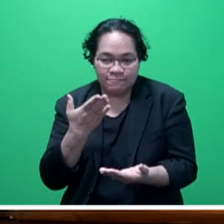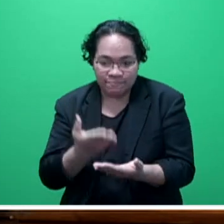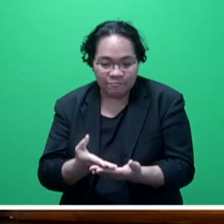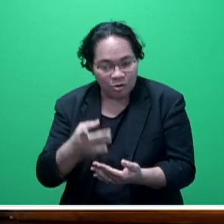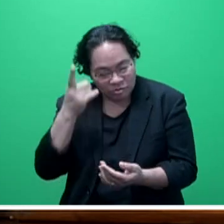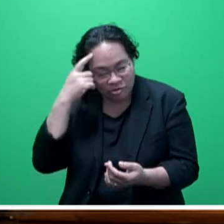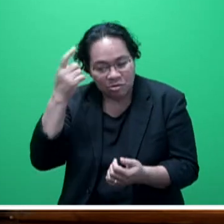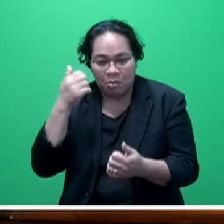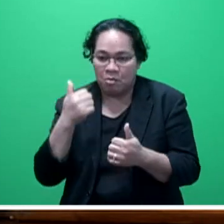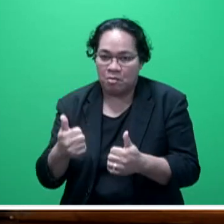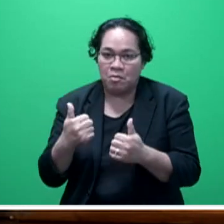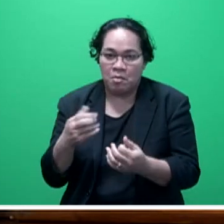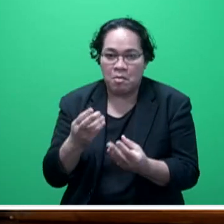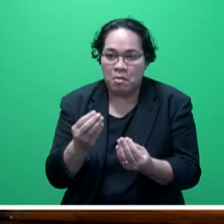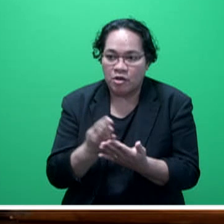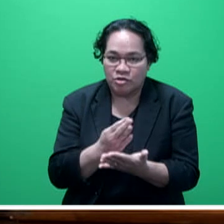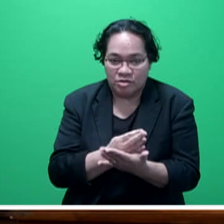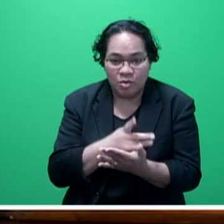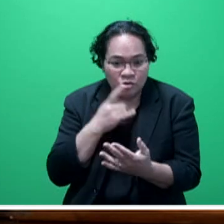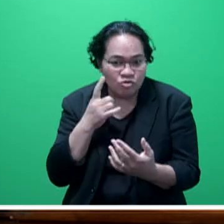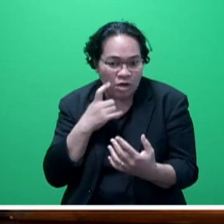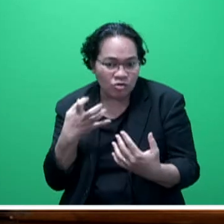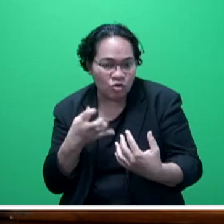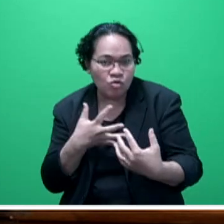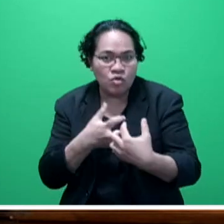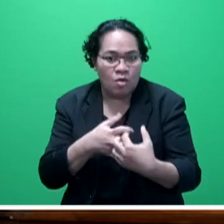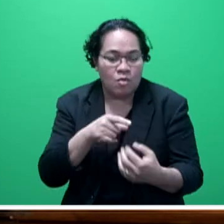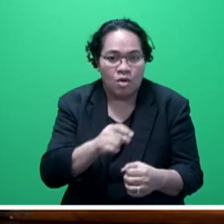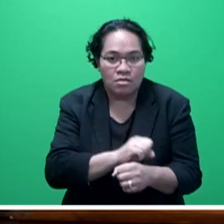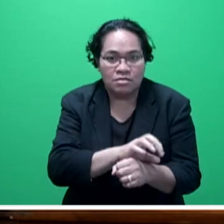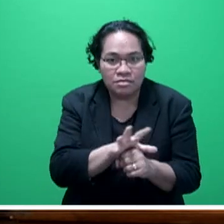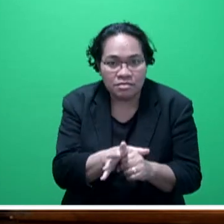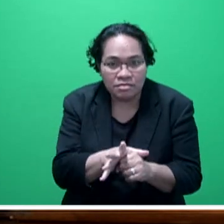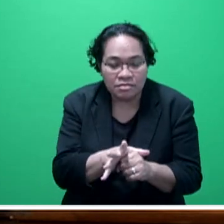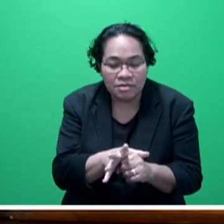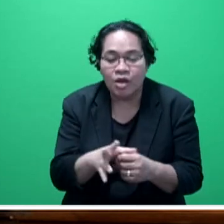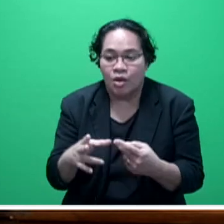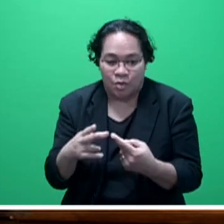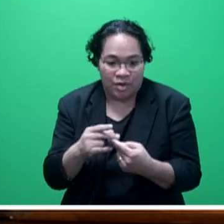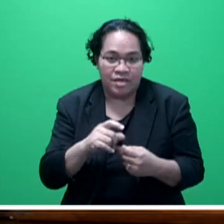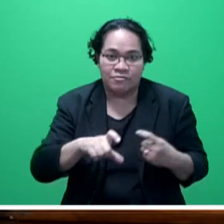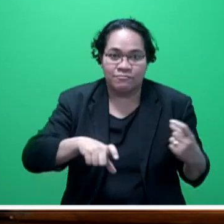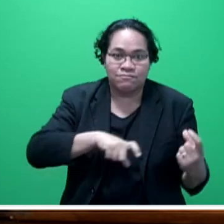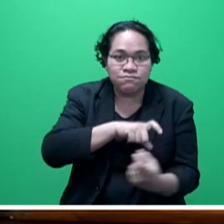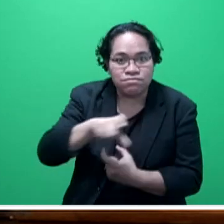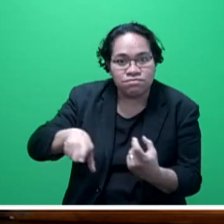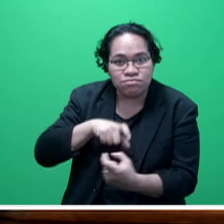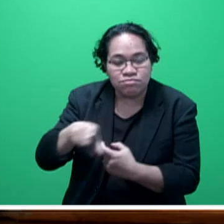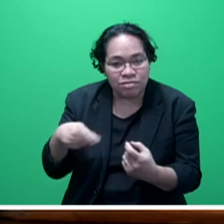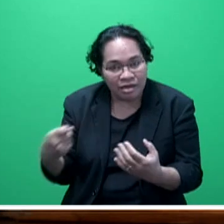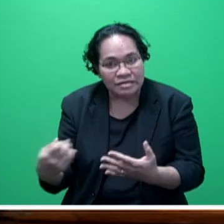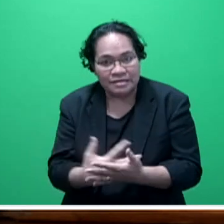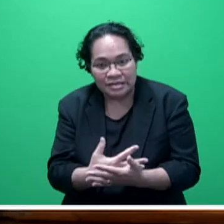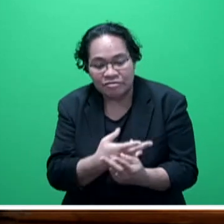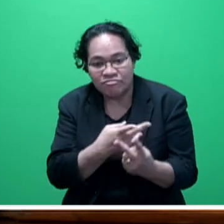even while still coping with the impacts of the COVID-19, together with the devastation of tropical cyclone Hera.